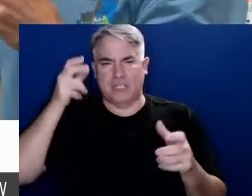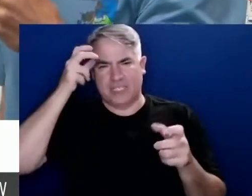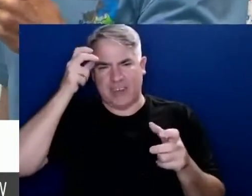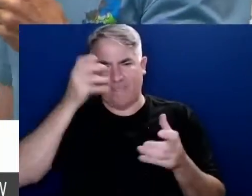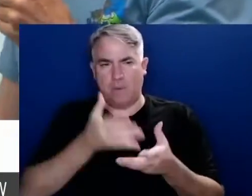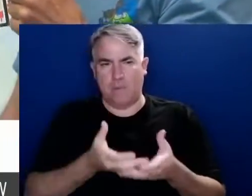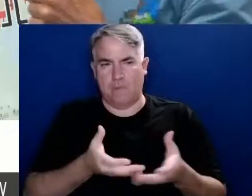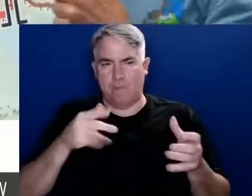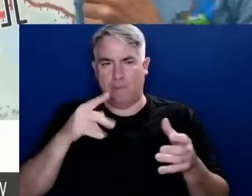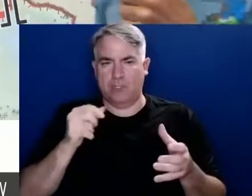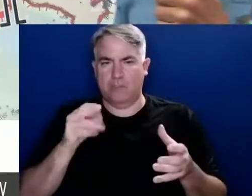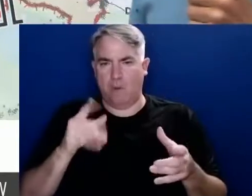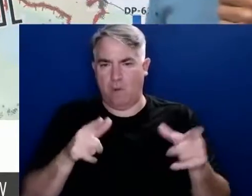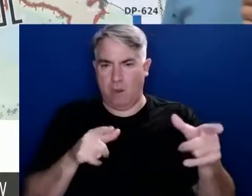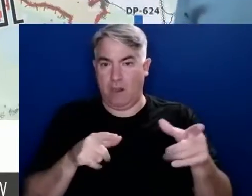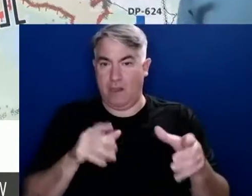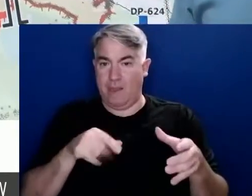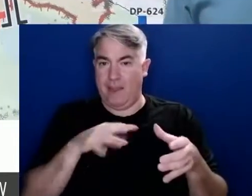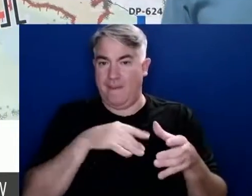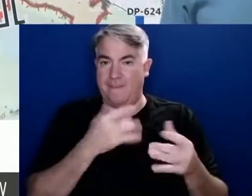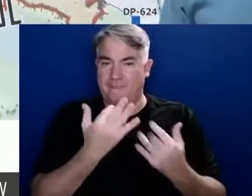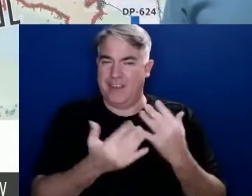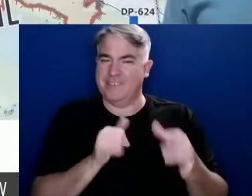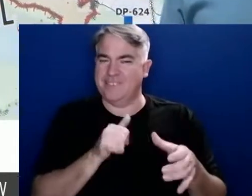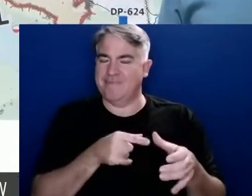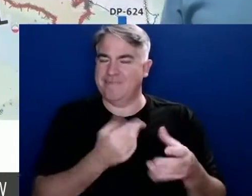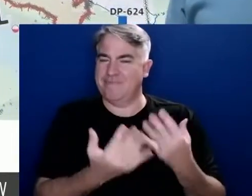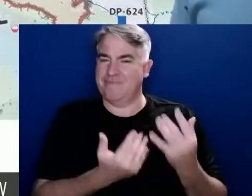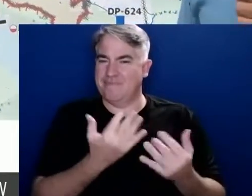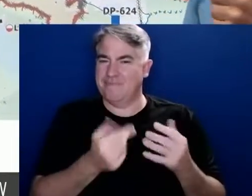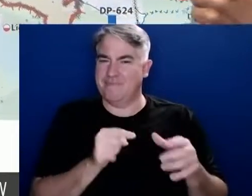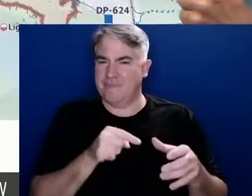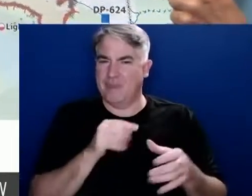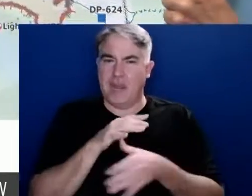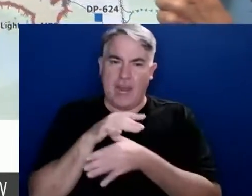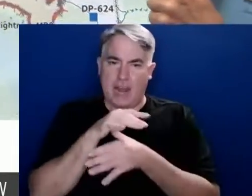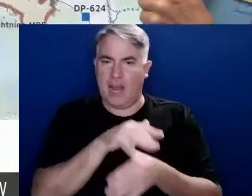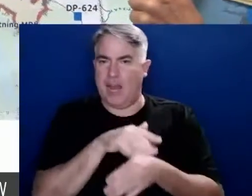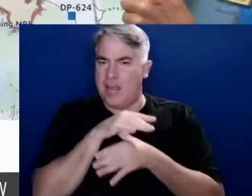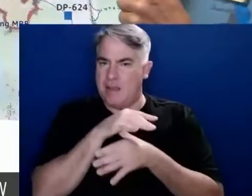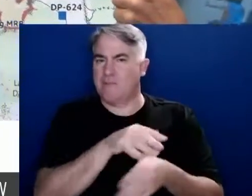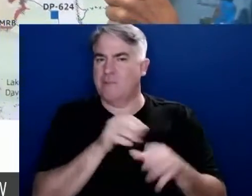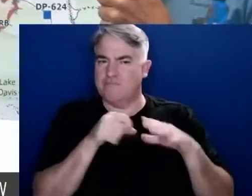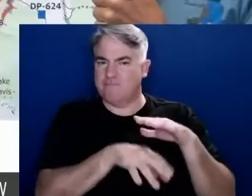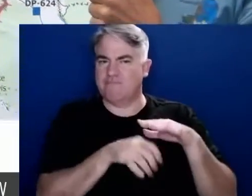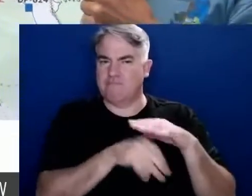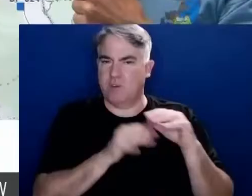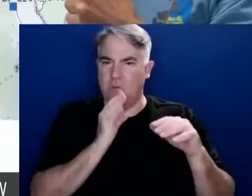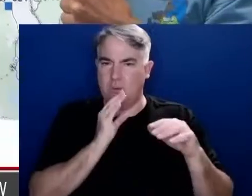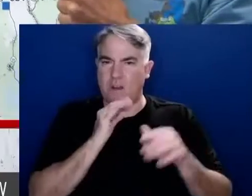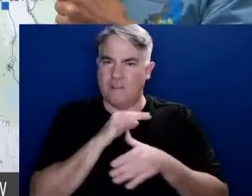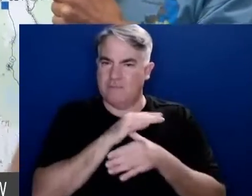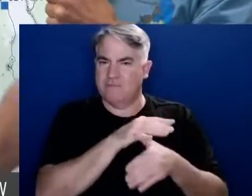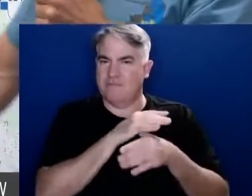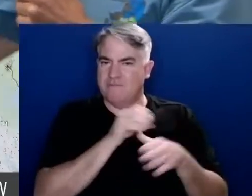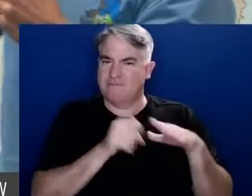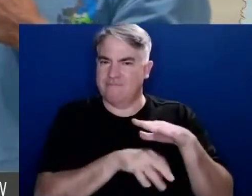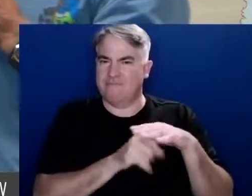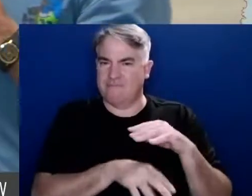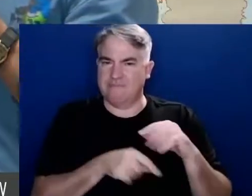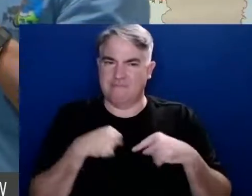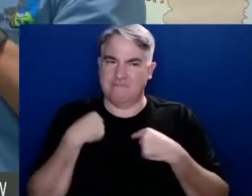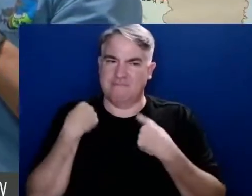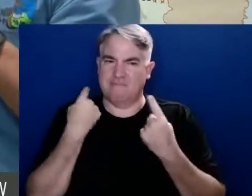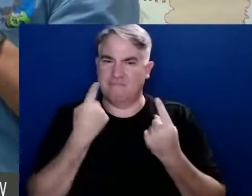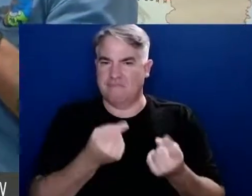fire hasn't moved much. The helicopters pretty much kept it in check for the last several days, and we inserted about 40 people in